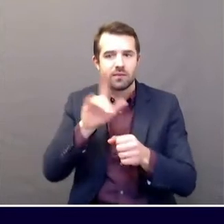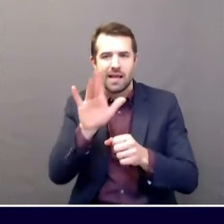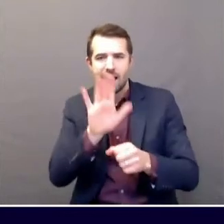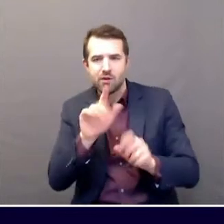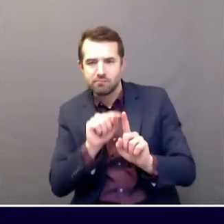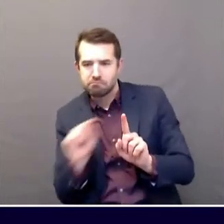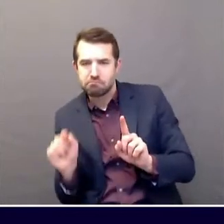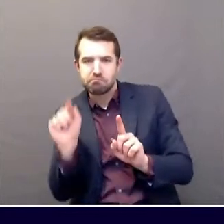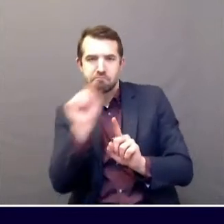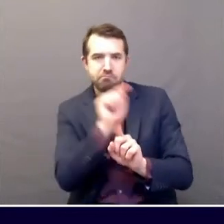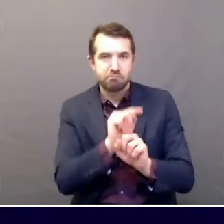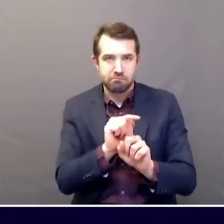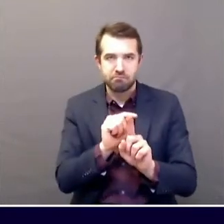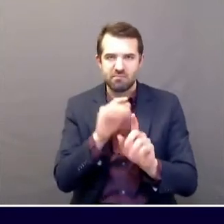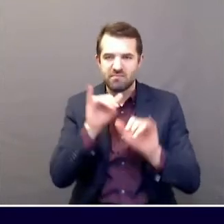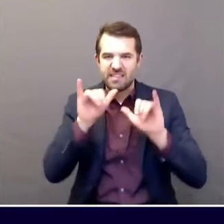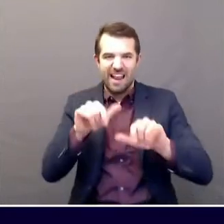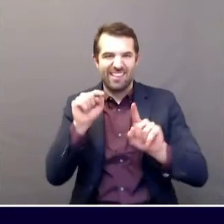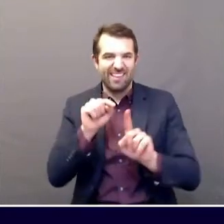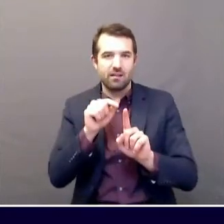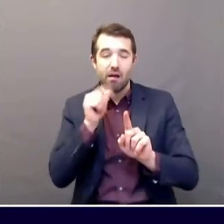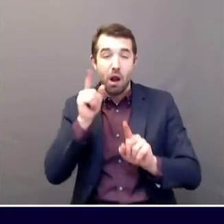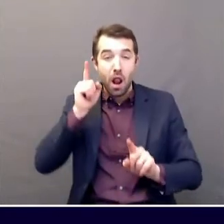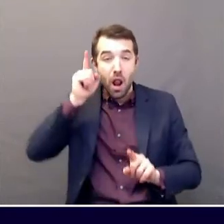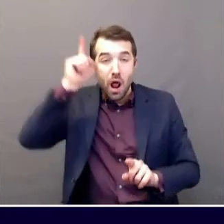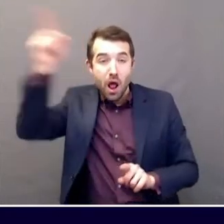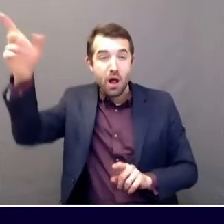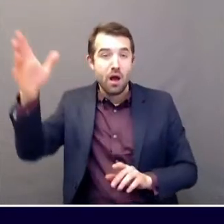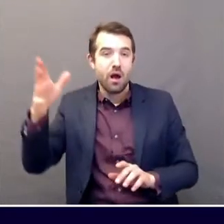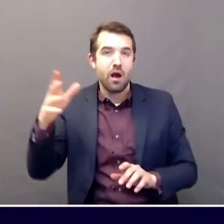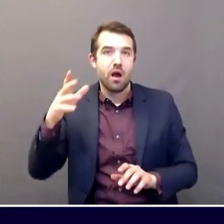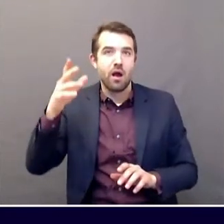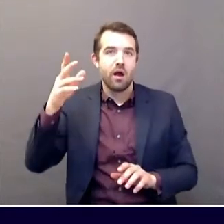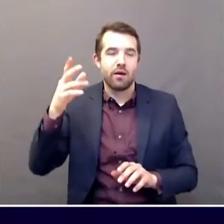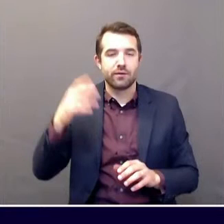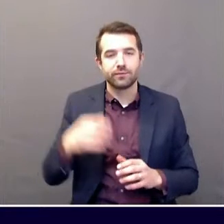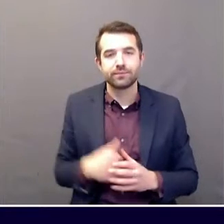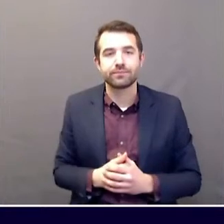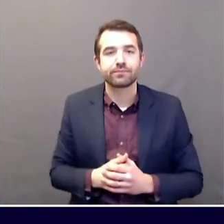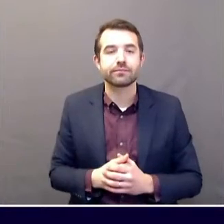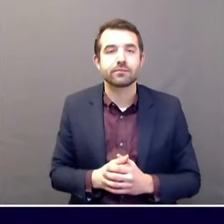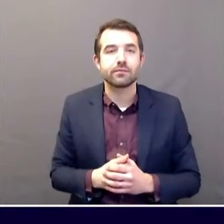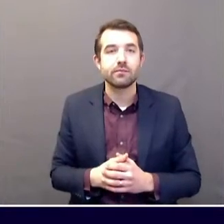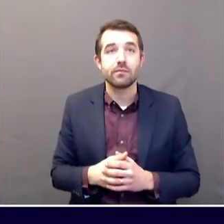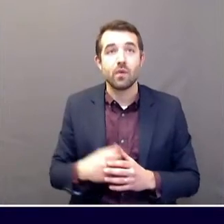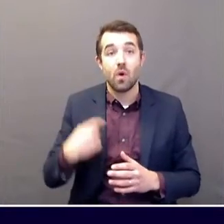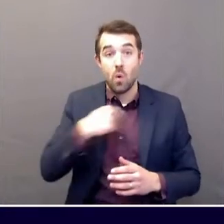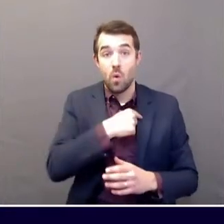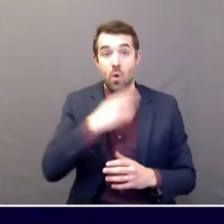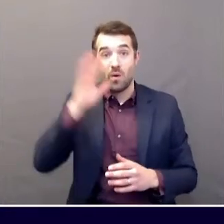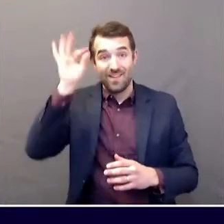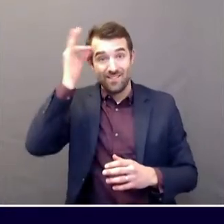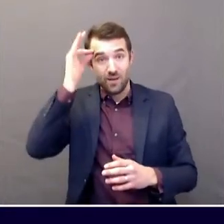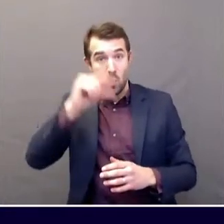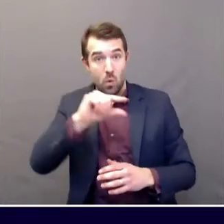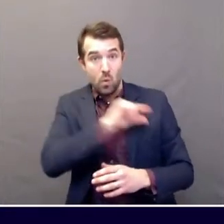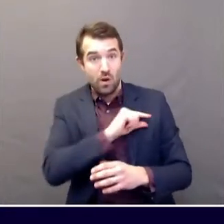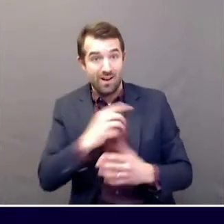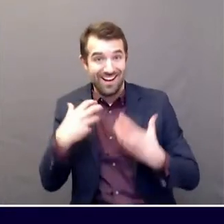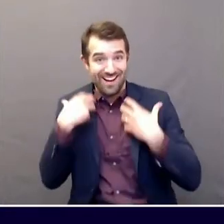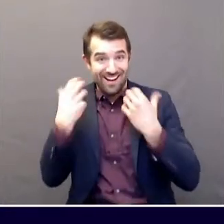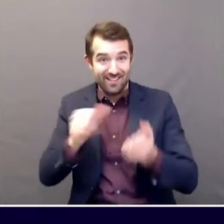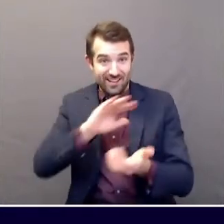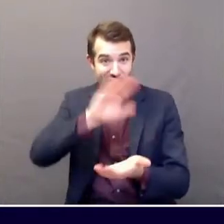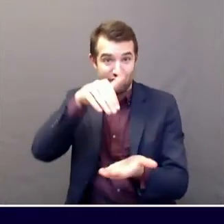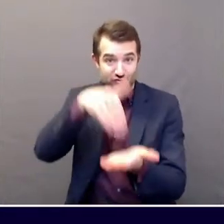That's why, as the commissioner just noted, we're starting to roll out on getting vaccine into federally qualified health centers. which have